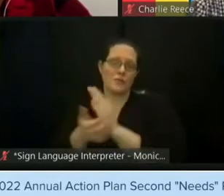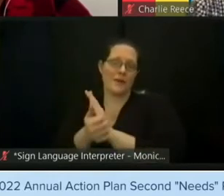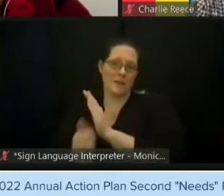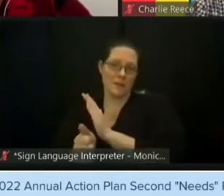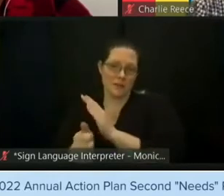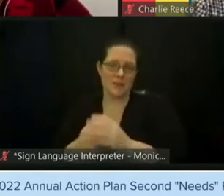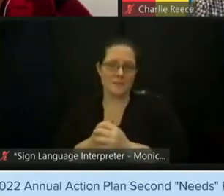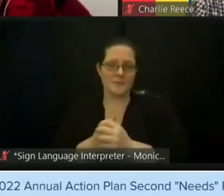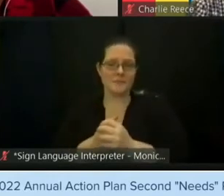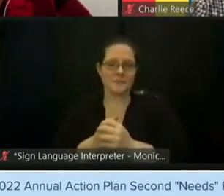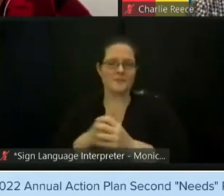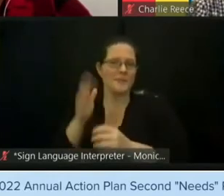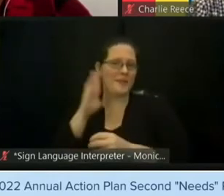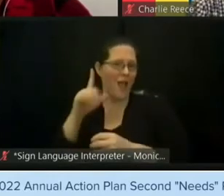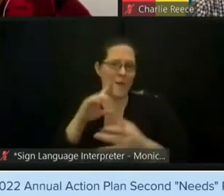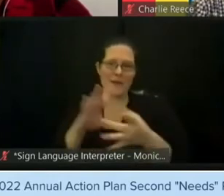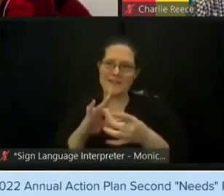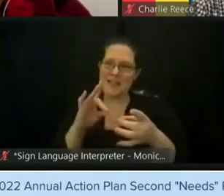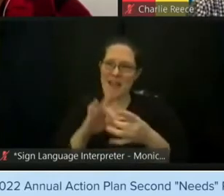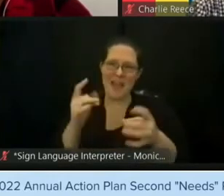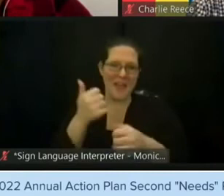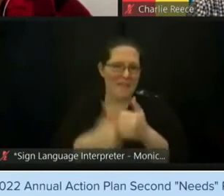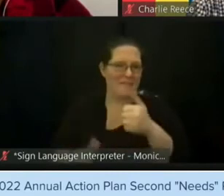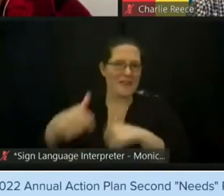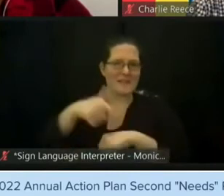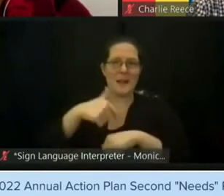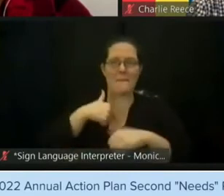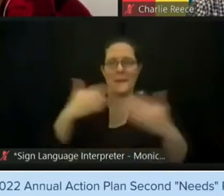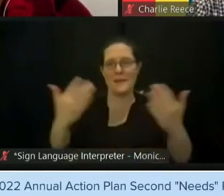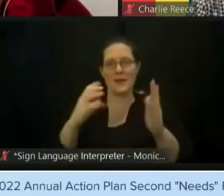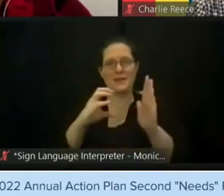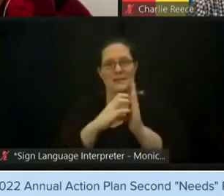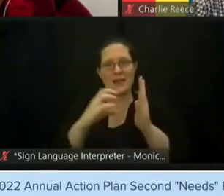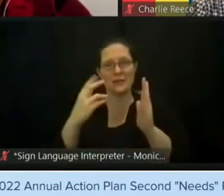I'm gonna say it every time I'm online,